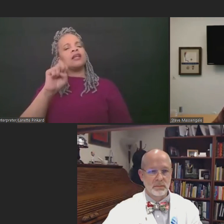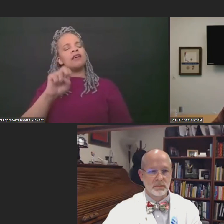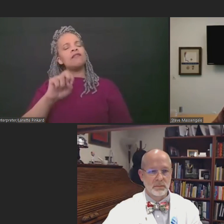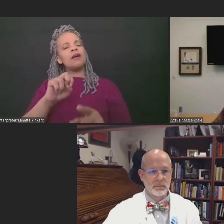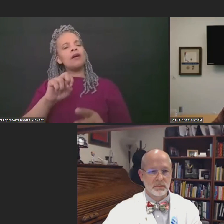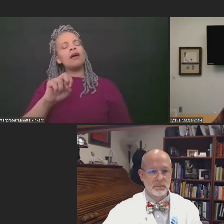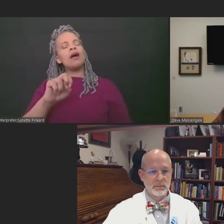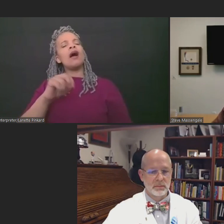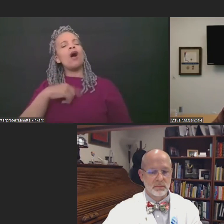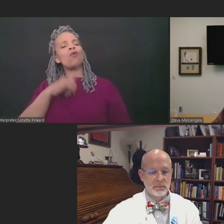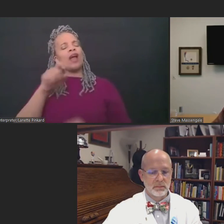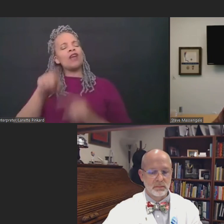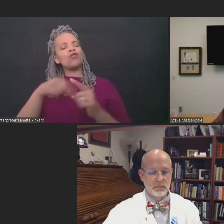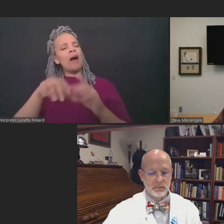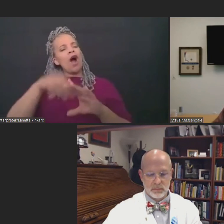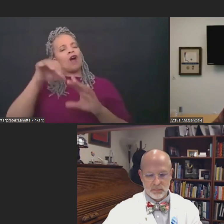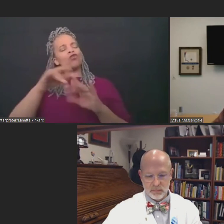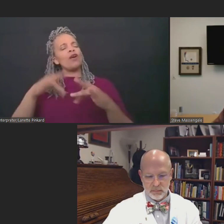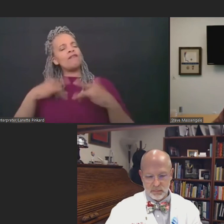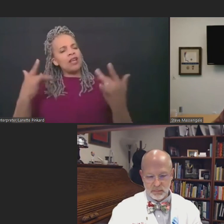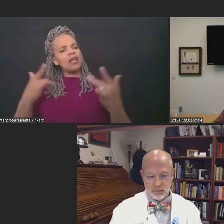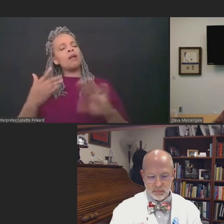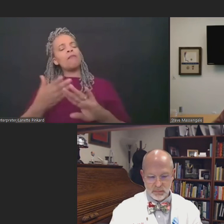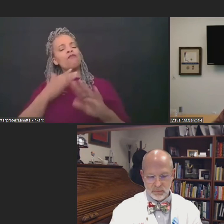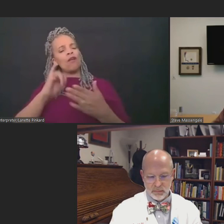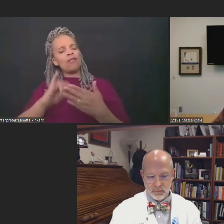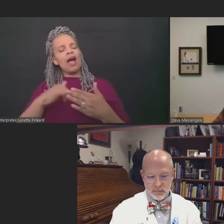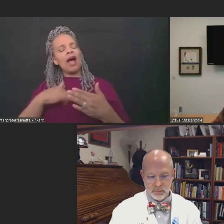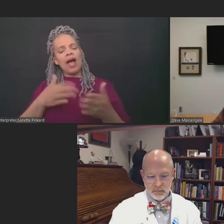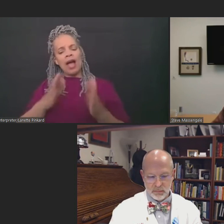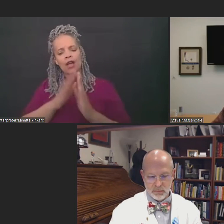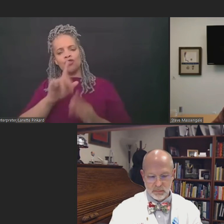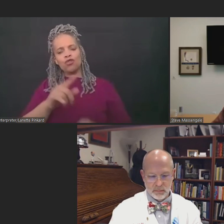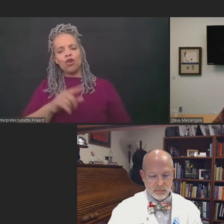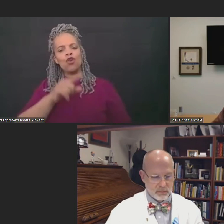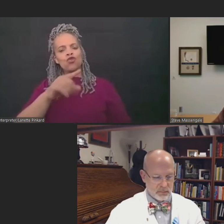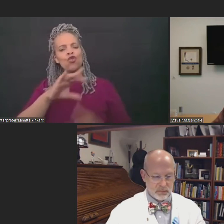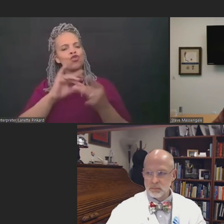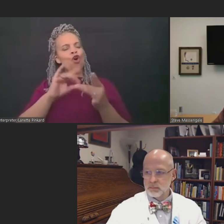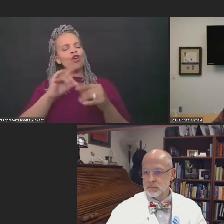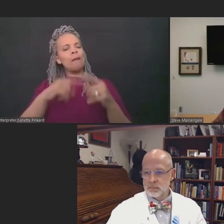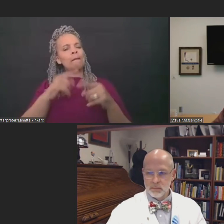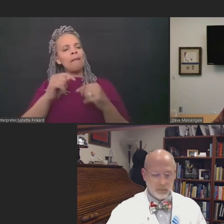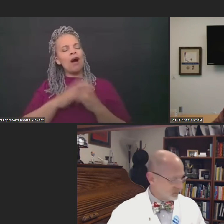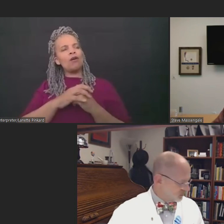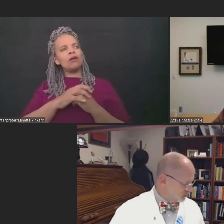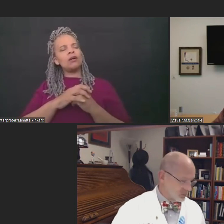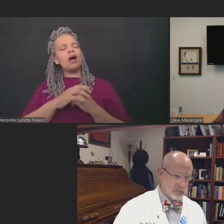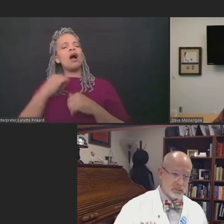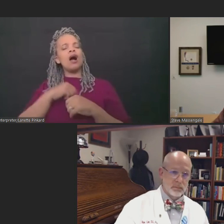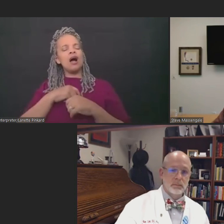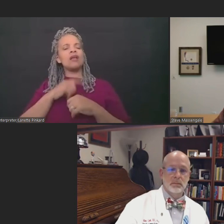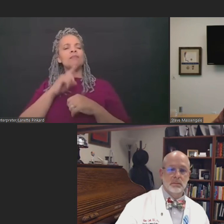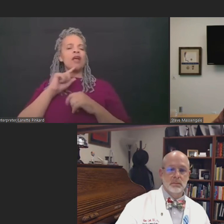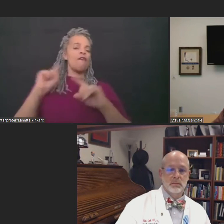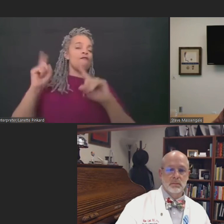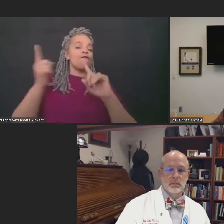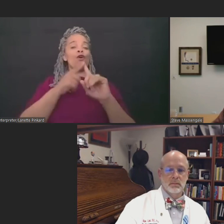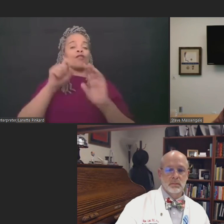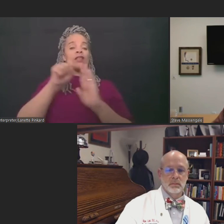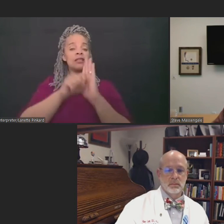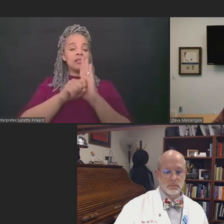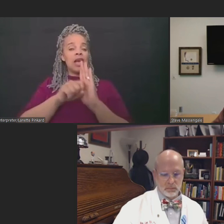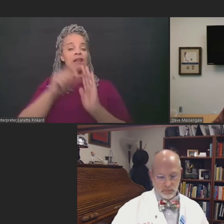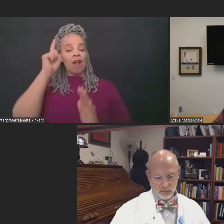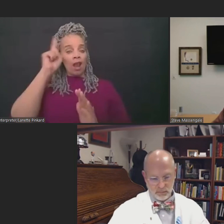about outdoor events, but before I ask you, you talked about us being first in the state, Lubbock being